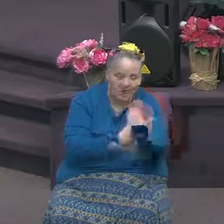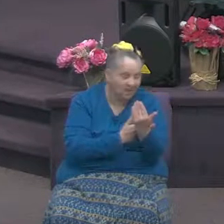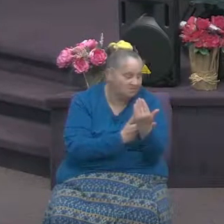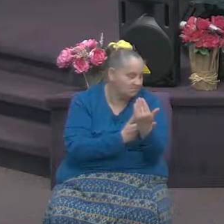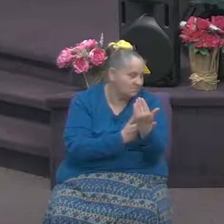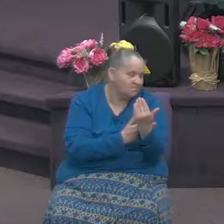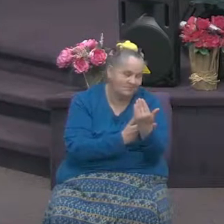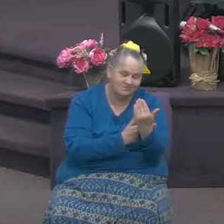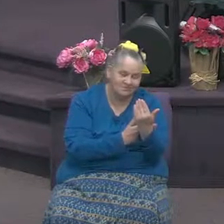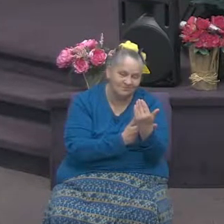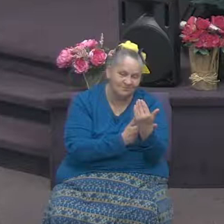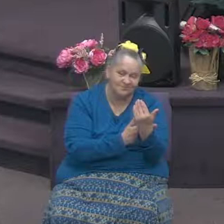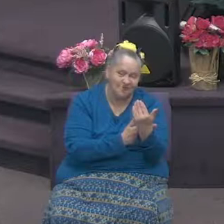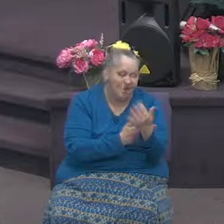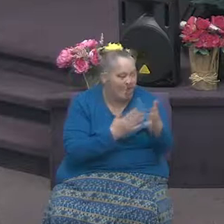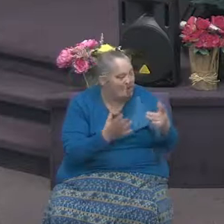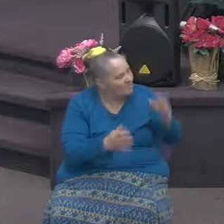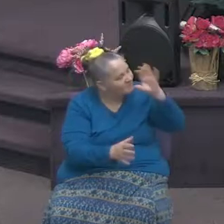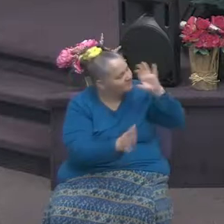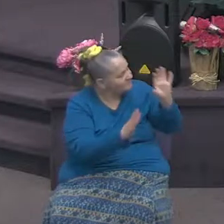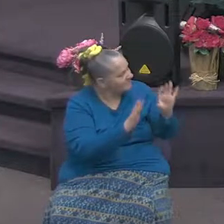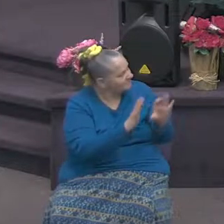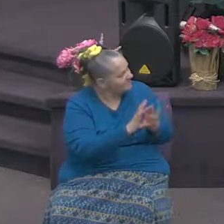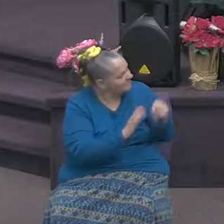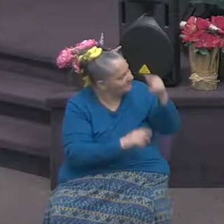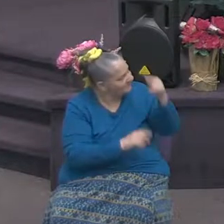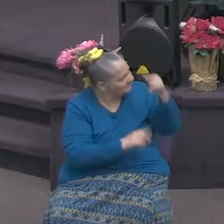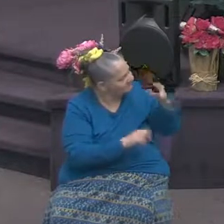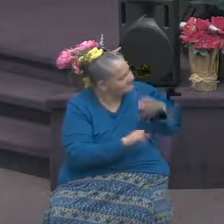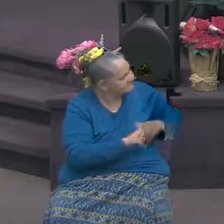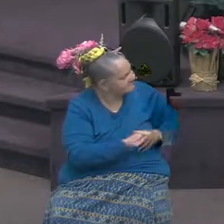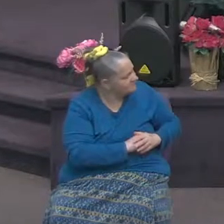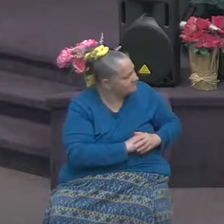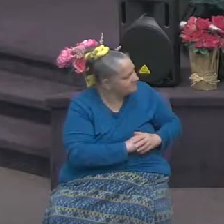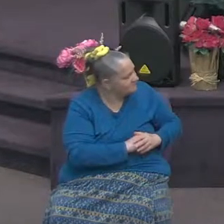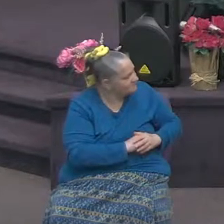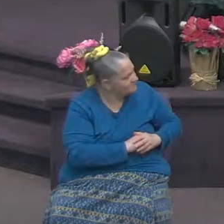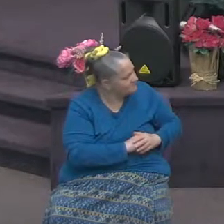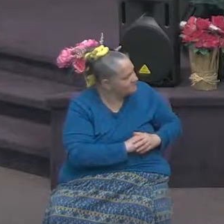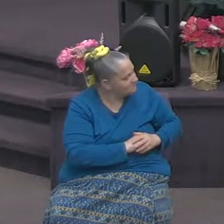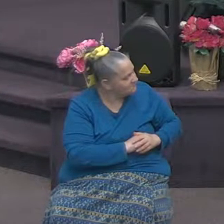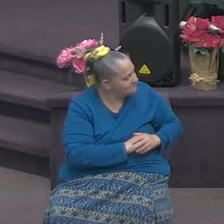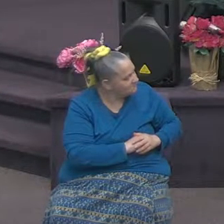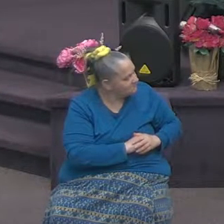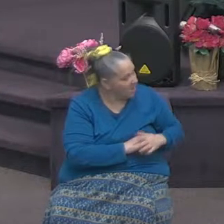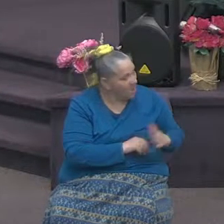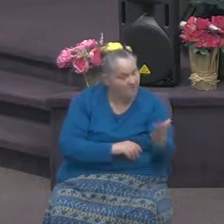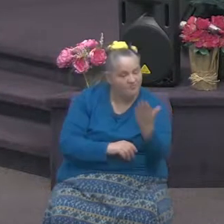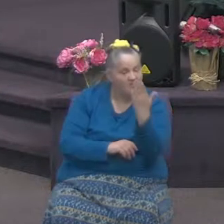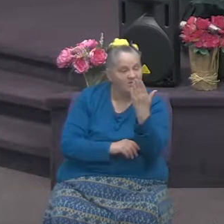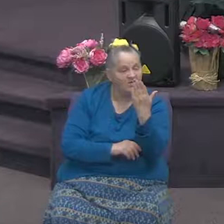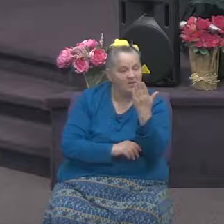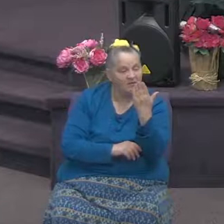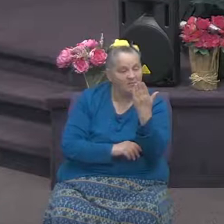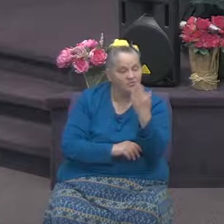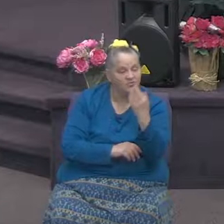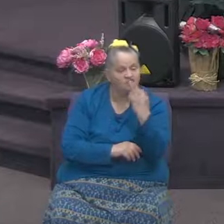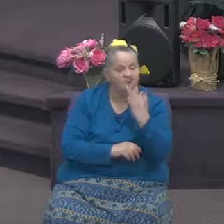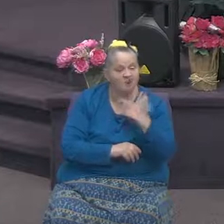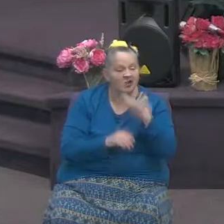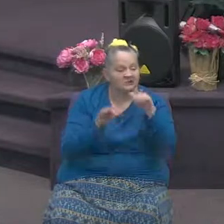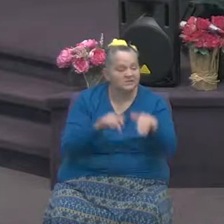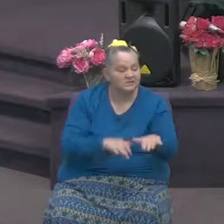night. I want you to picture this in your mind. In front of them lies the Red